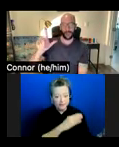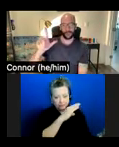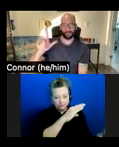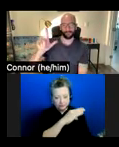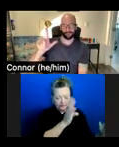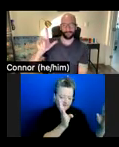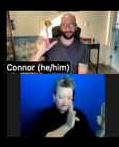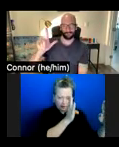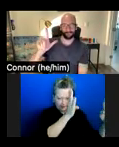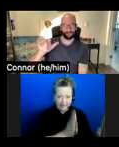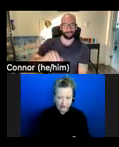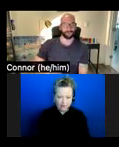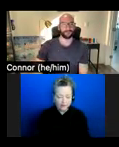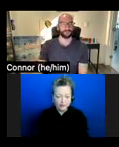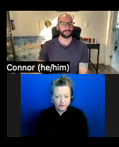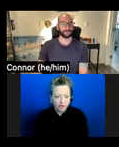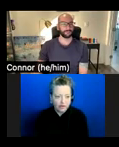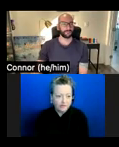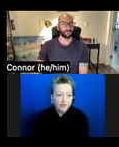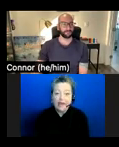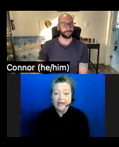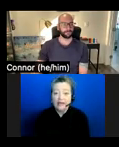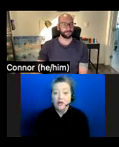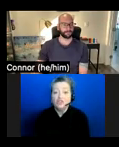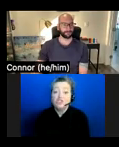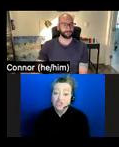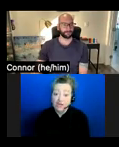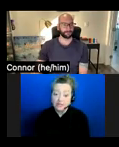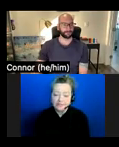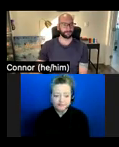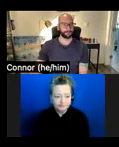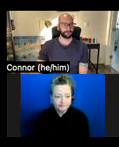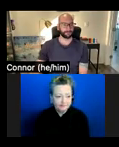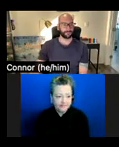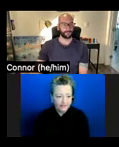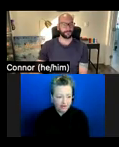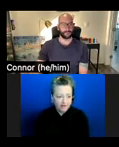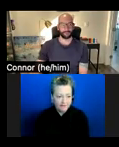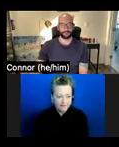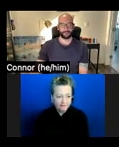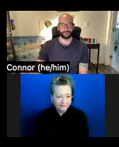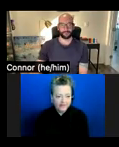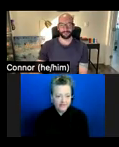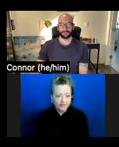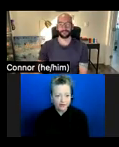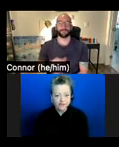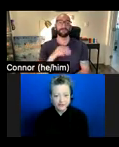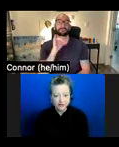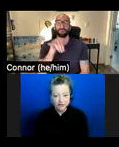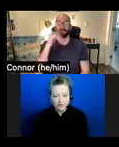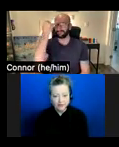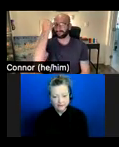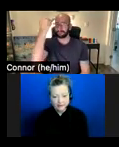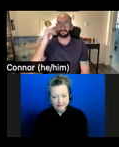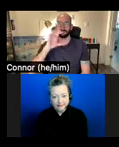or the purple panel on the column called channel. Here they are as I move my cursor